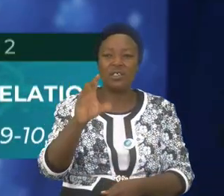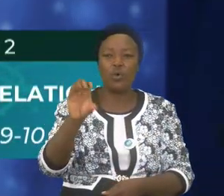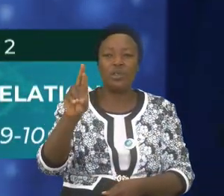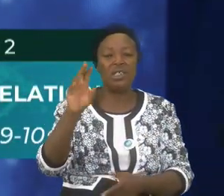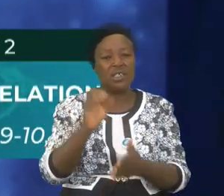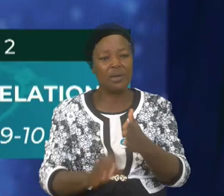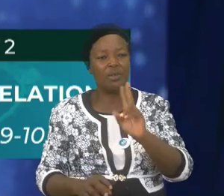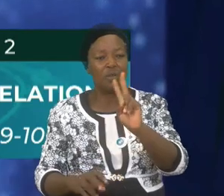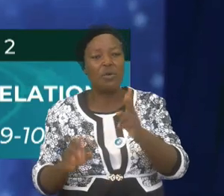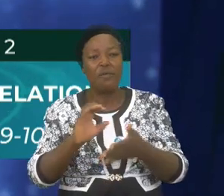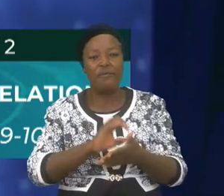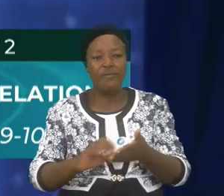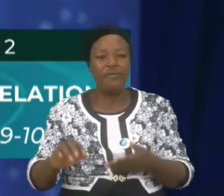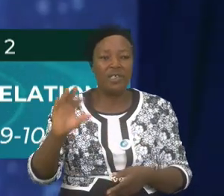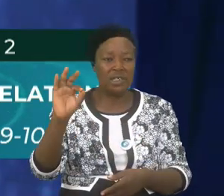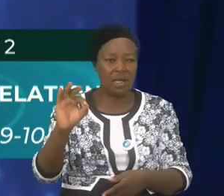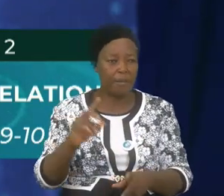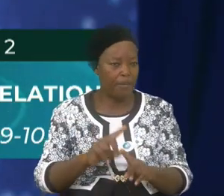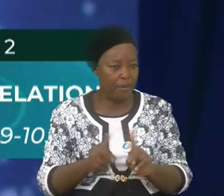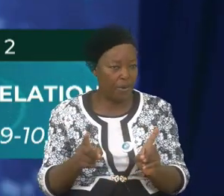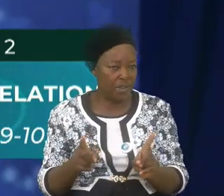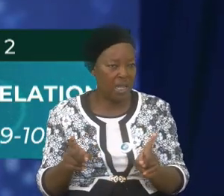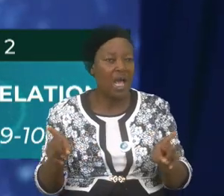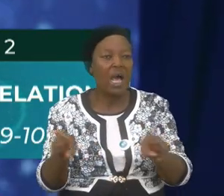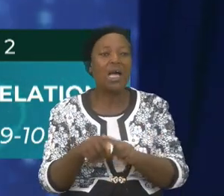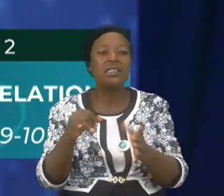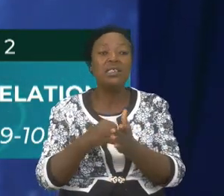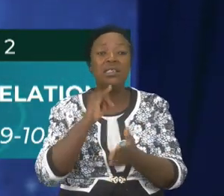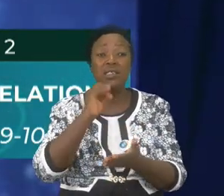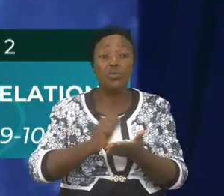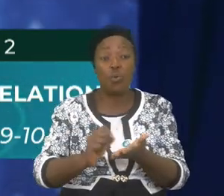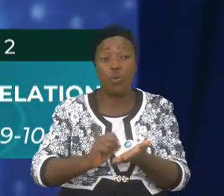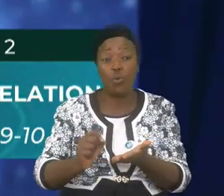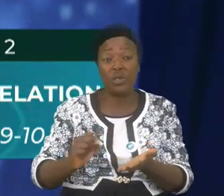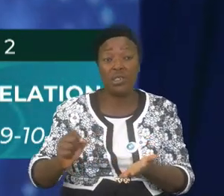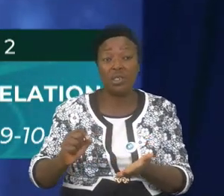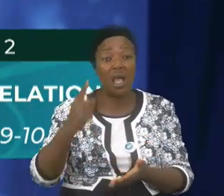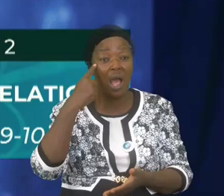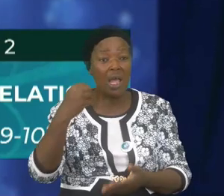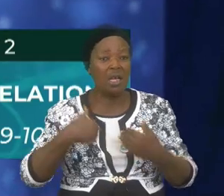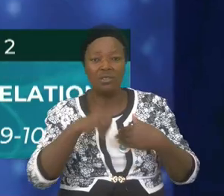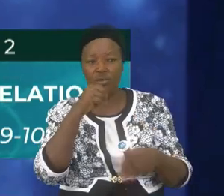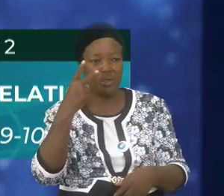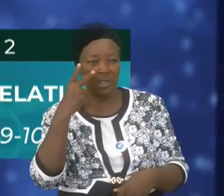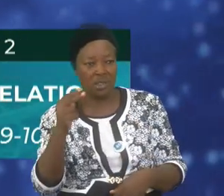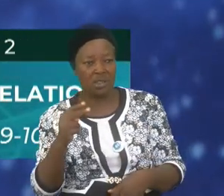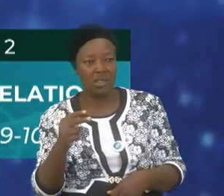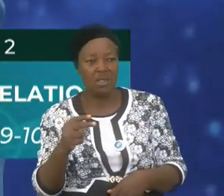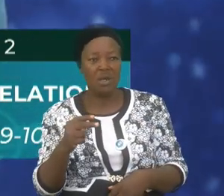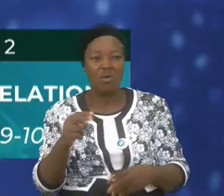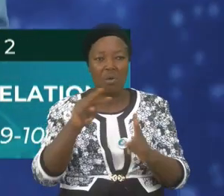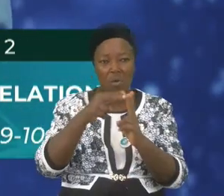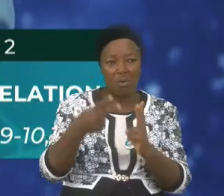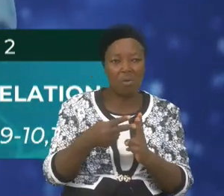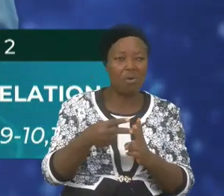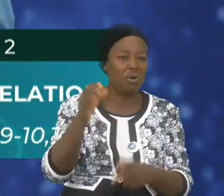is written, I have not seen, nor ear heard, neither have entered into